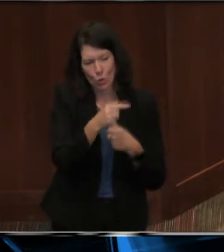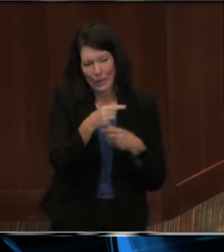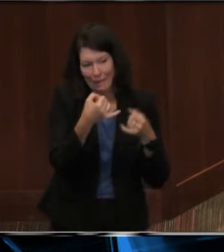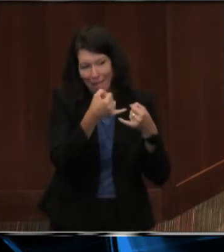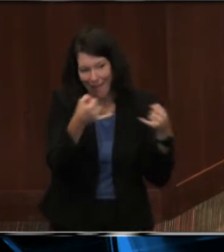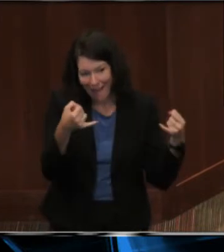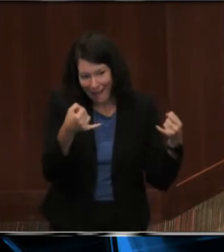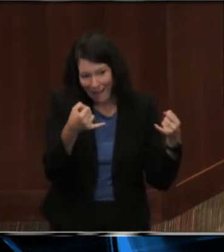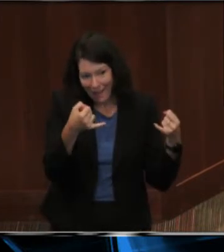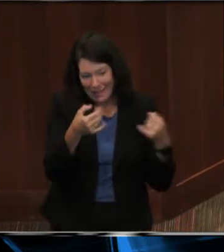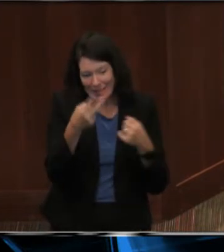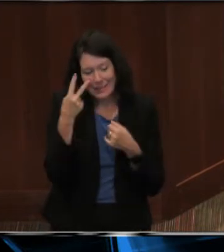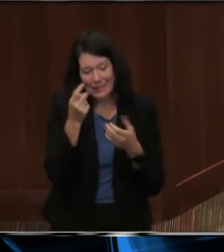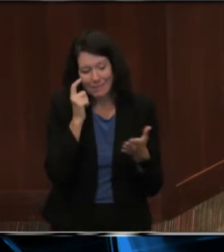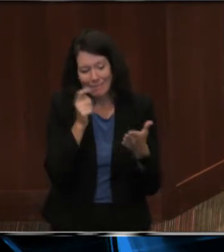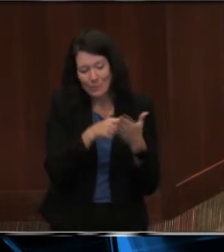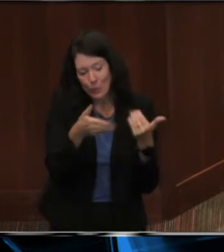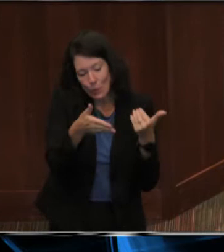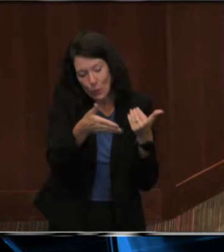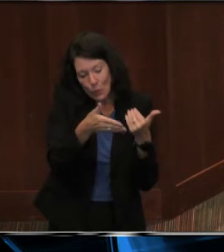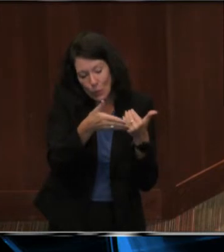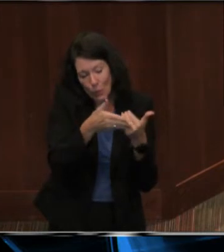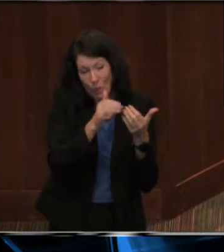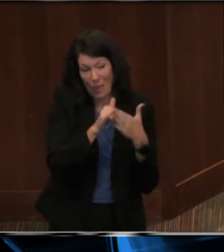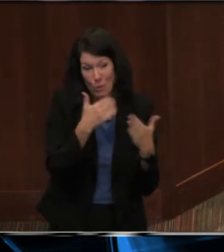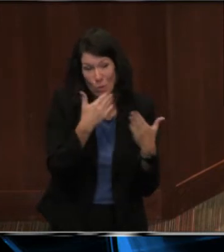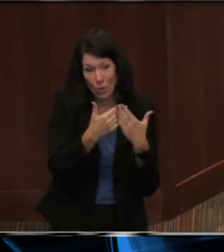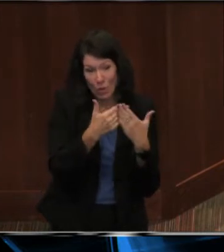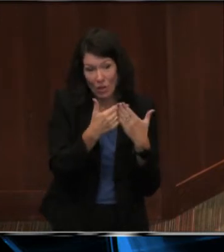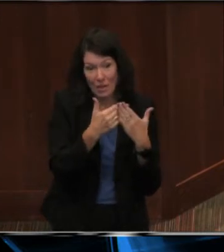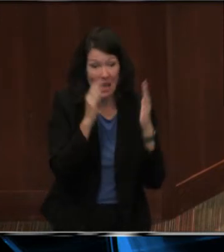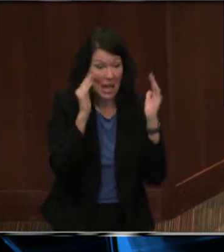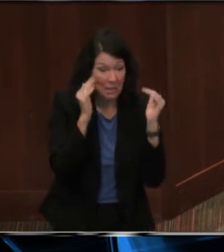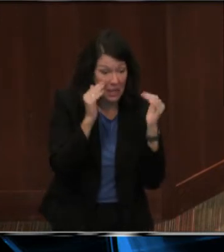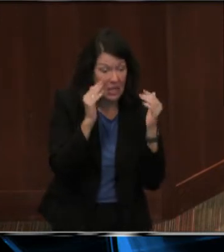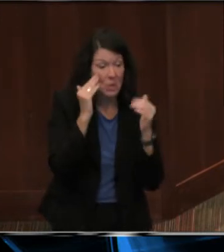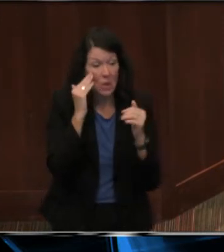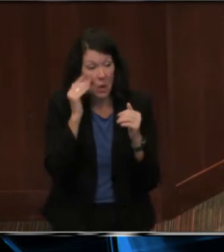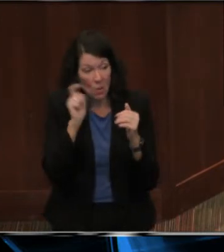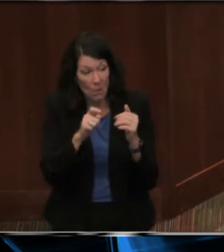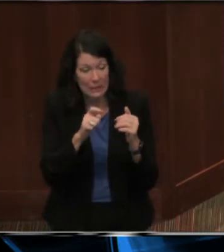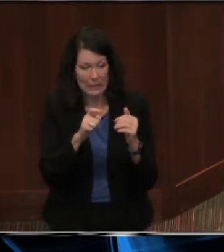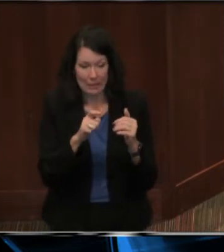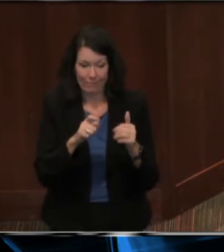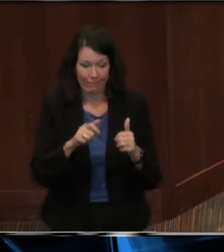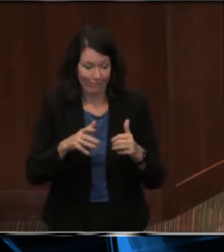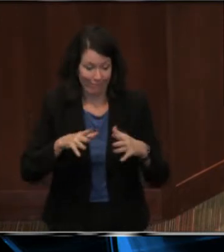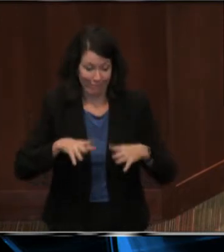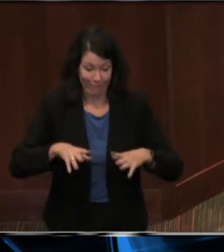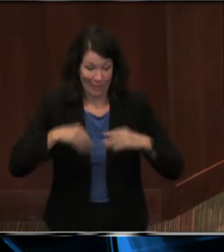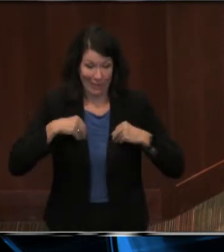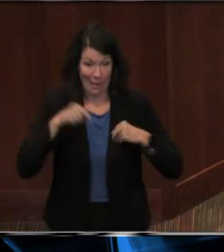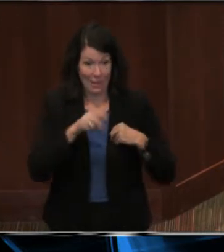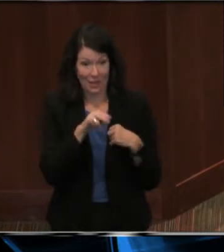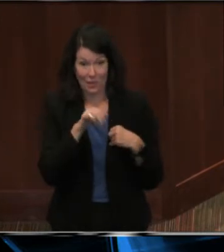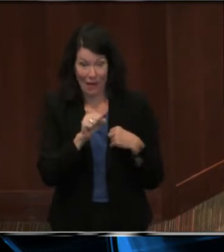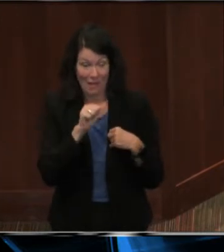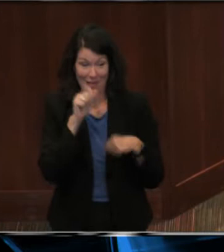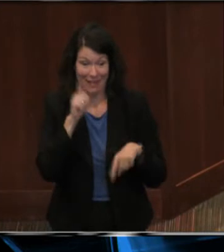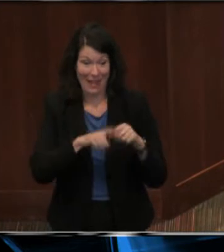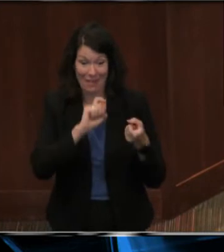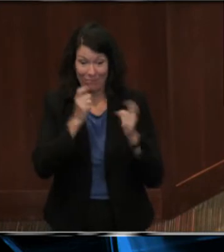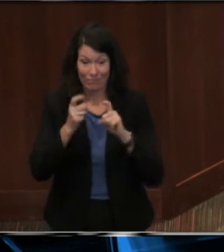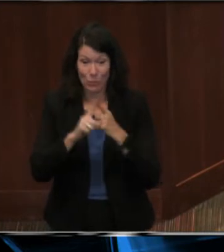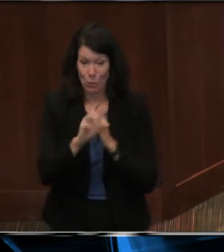we needed to be at to be really good, and kind of the expectation, because we know we have to live with this virus. We're not going to get to 0 at